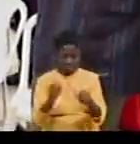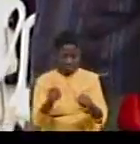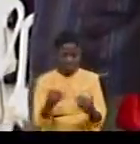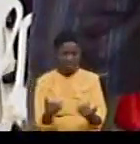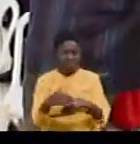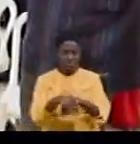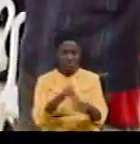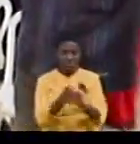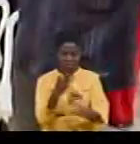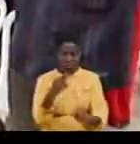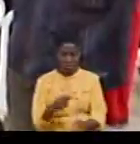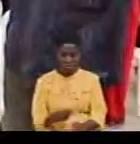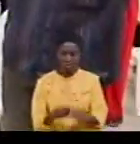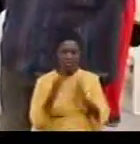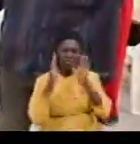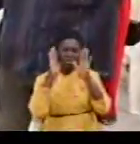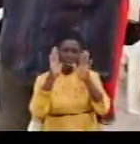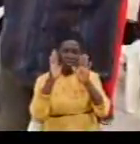Incredible miracles.